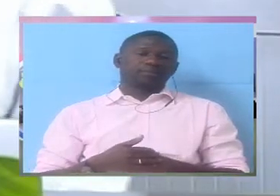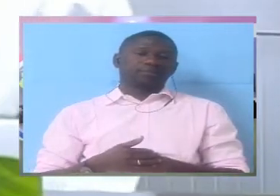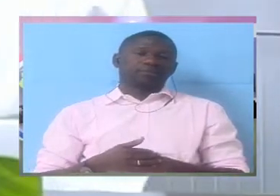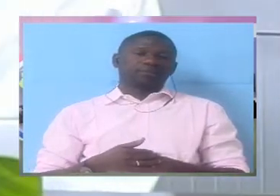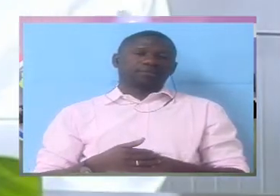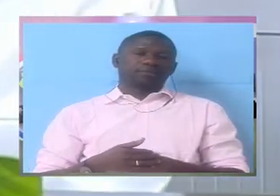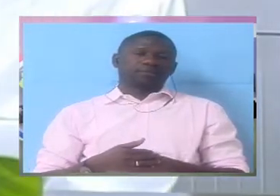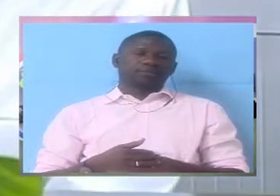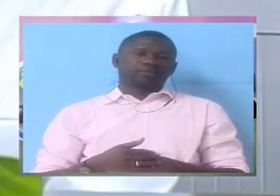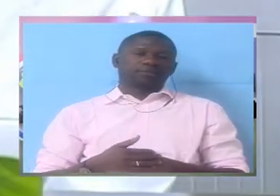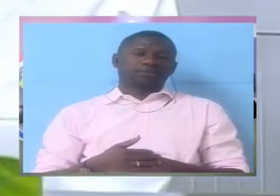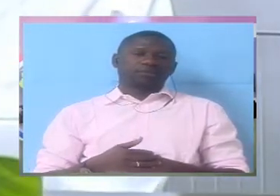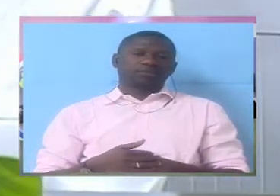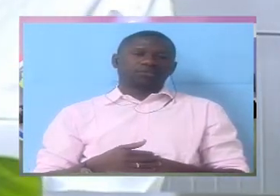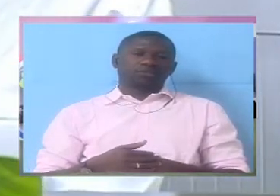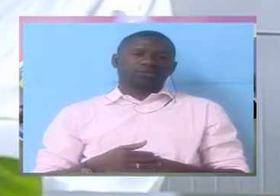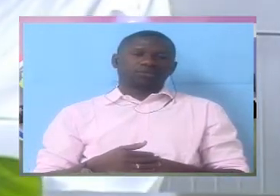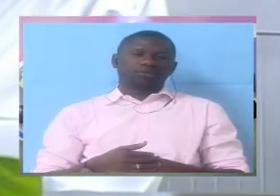menu kalamuta.